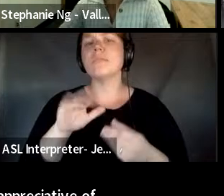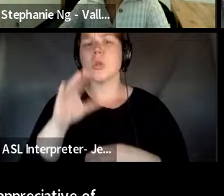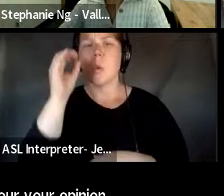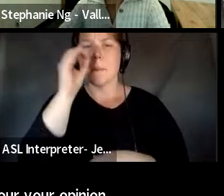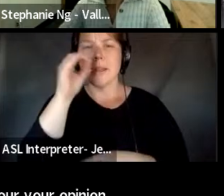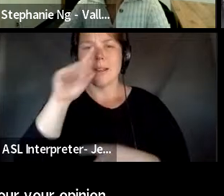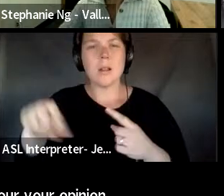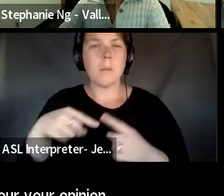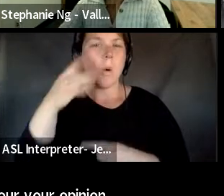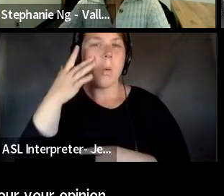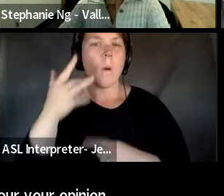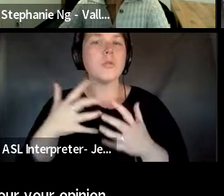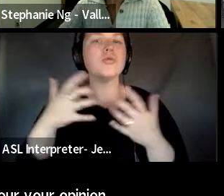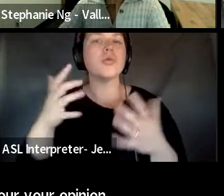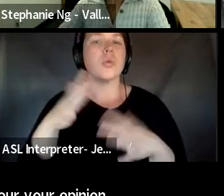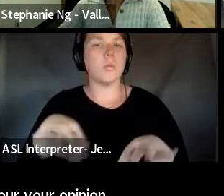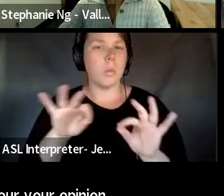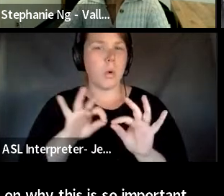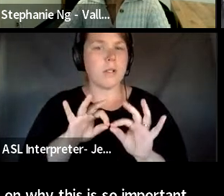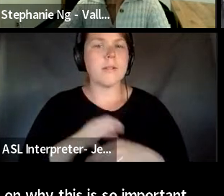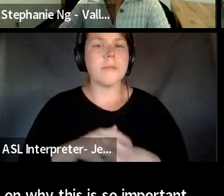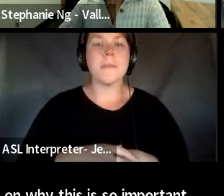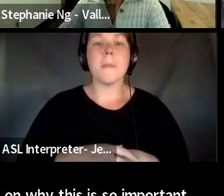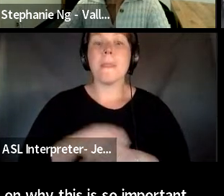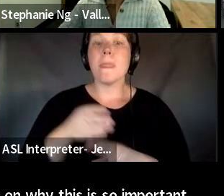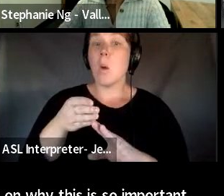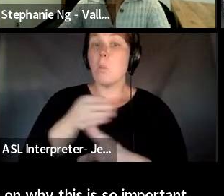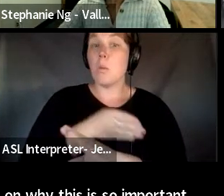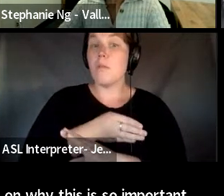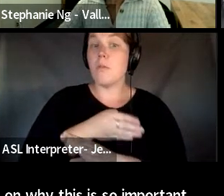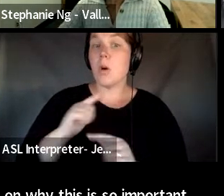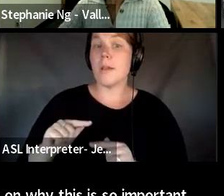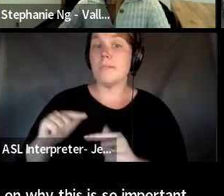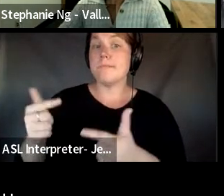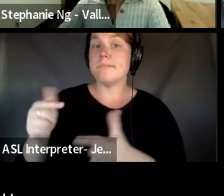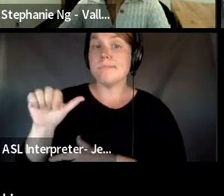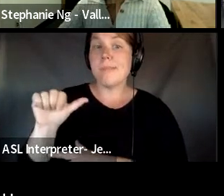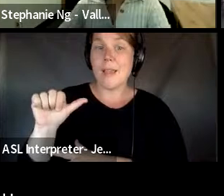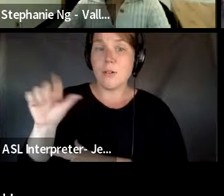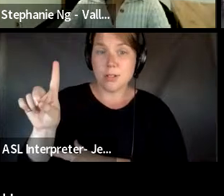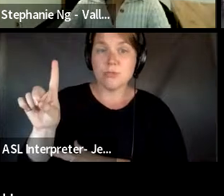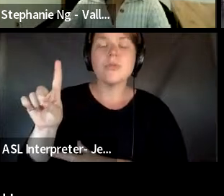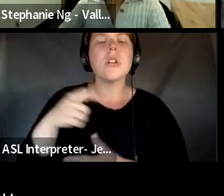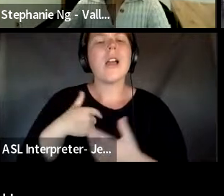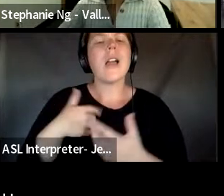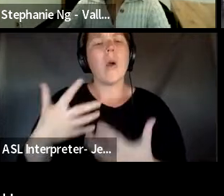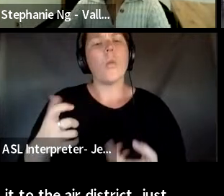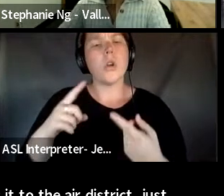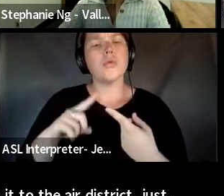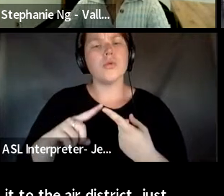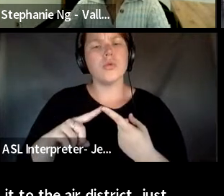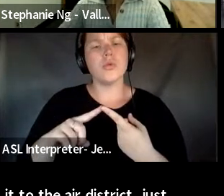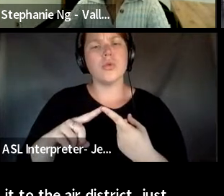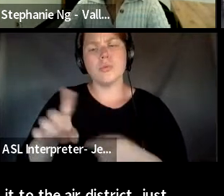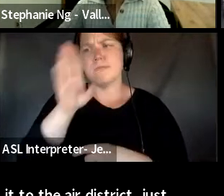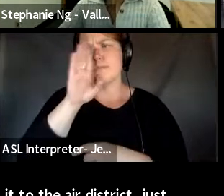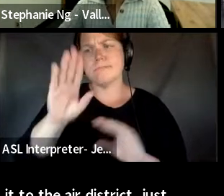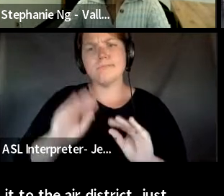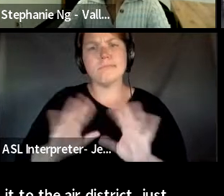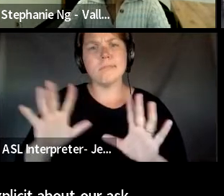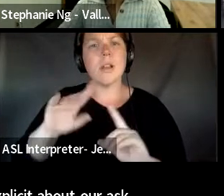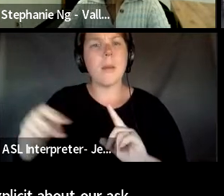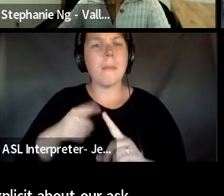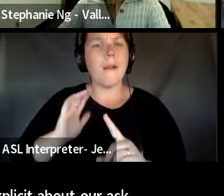so important. And I think before we pass it to the Air District, just really want to be explicit about our asks during